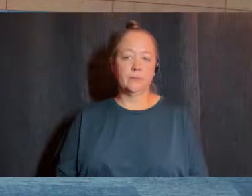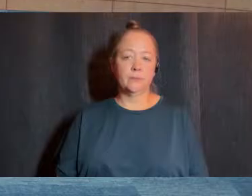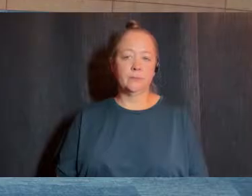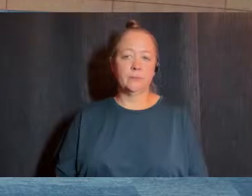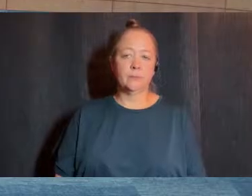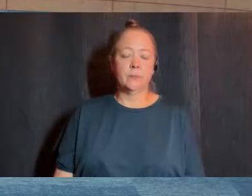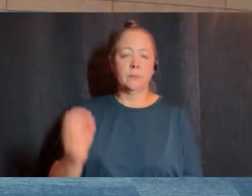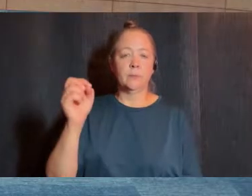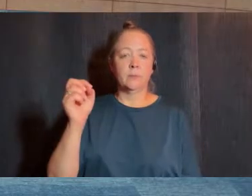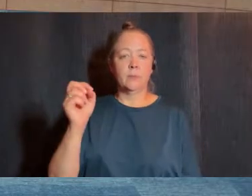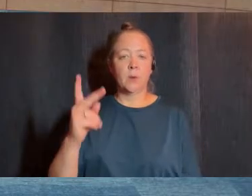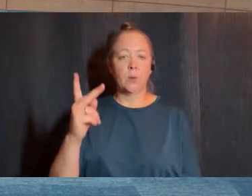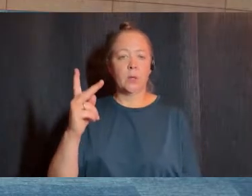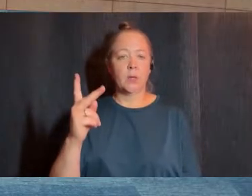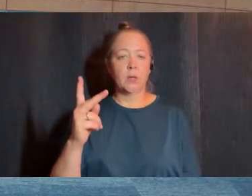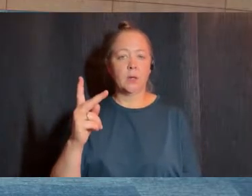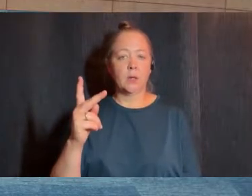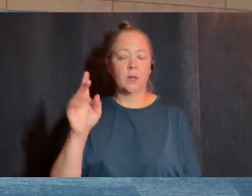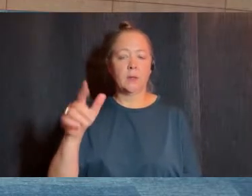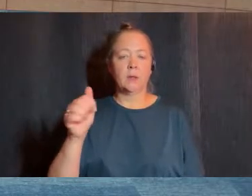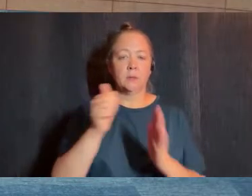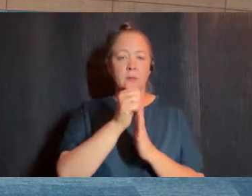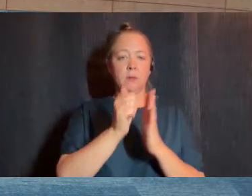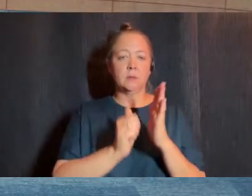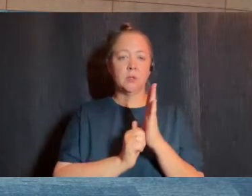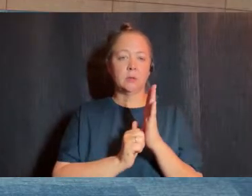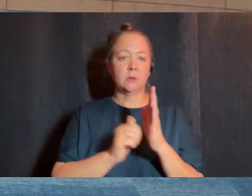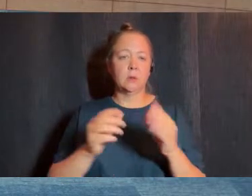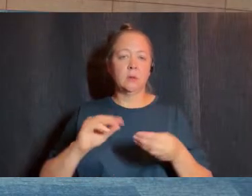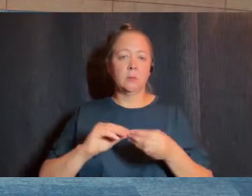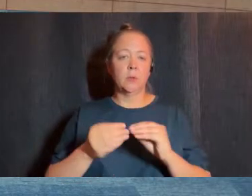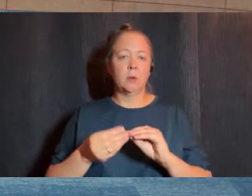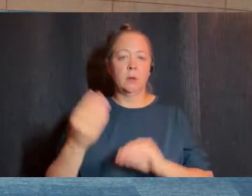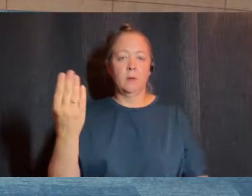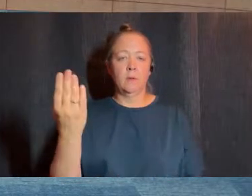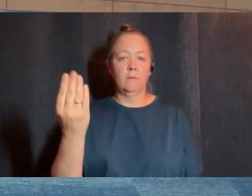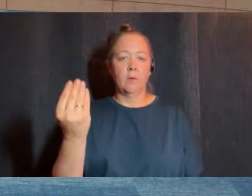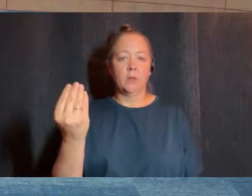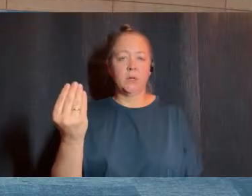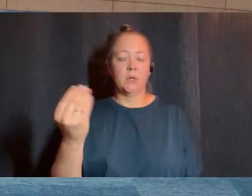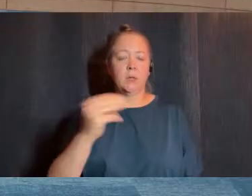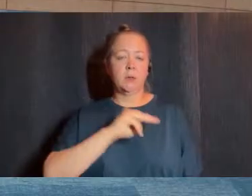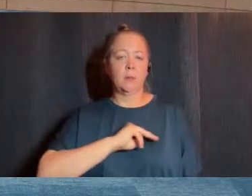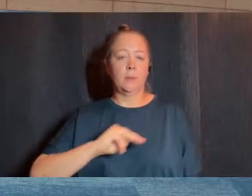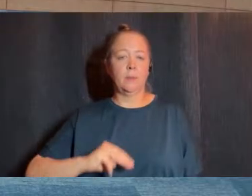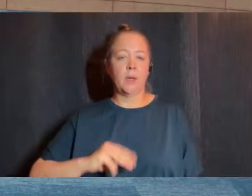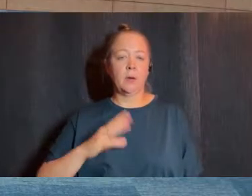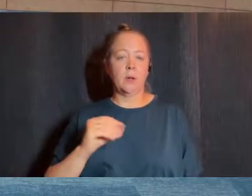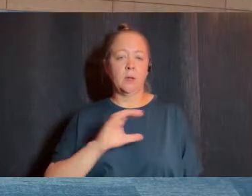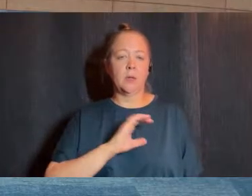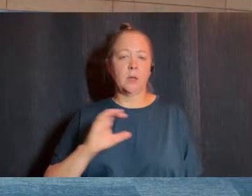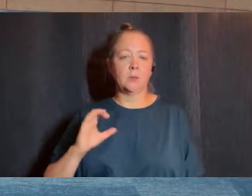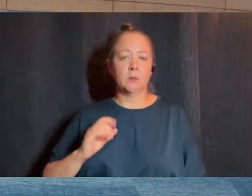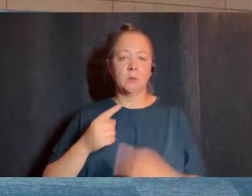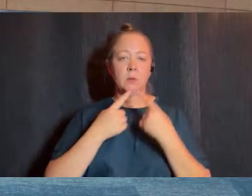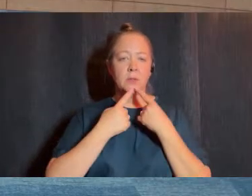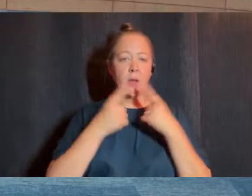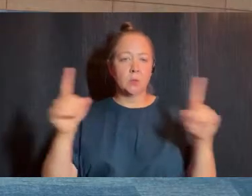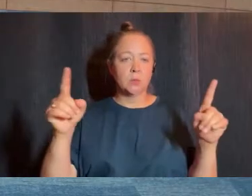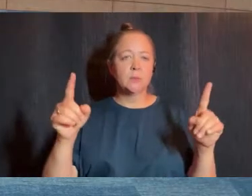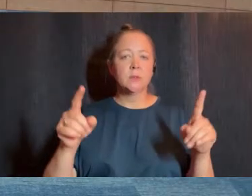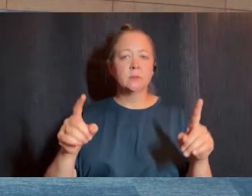Okay, that brings us to agenda item 14, which is mayor and council announcements. I'm going to look